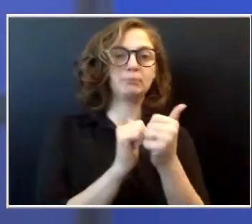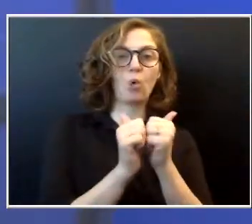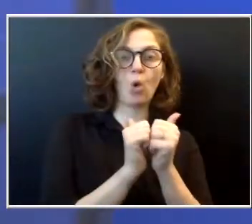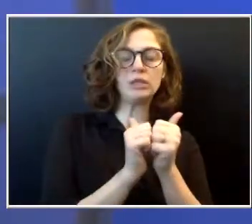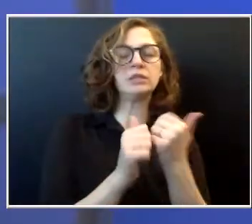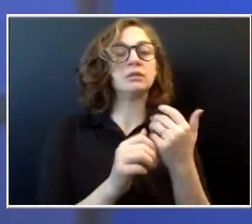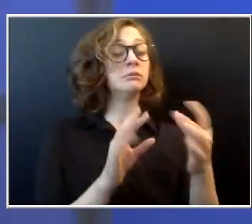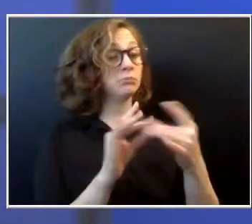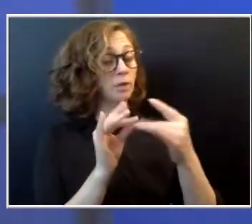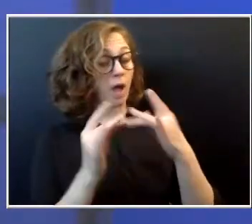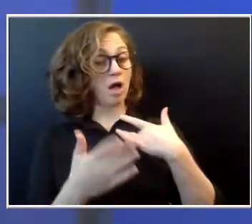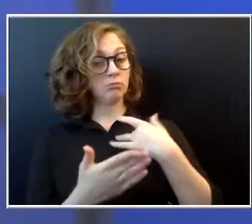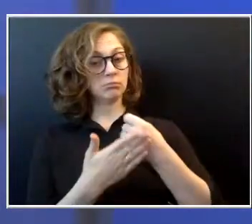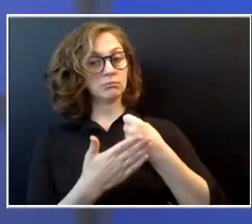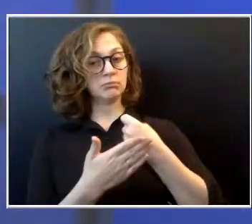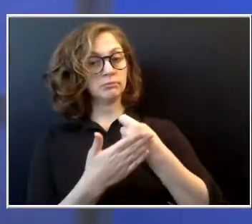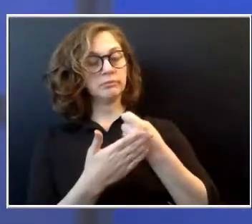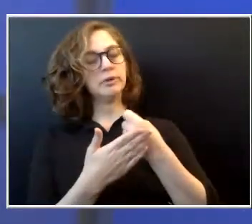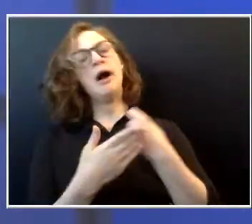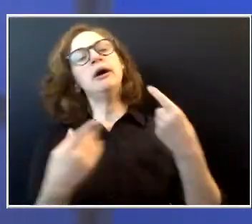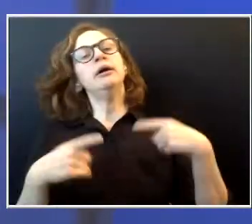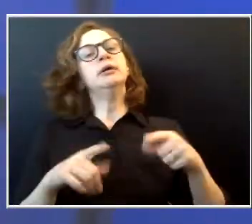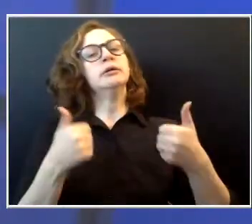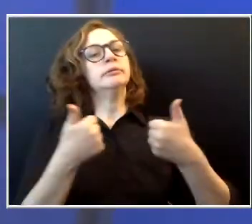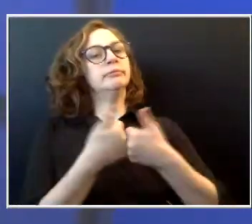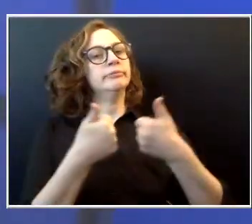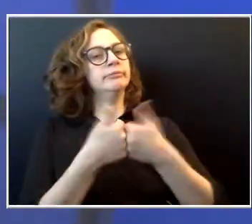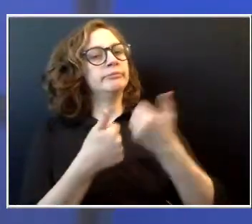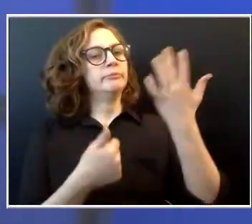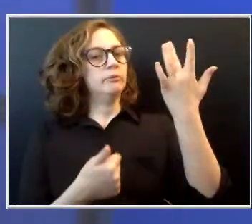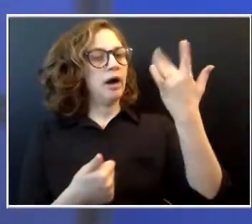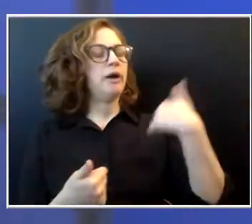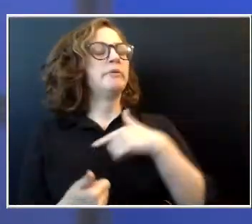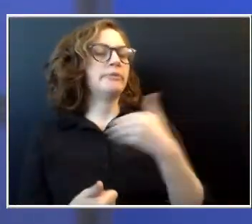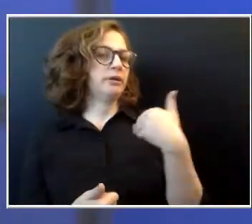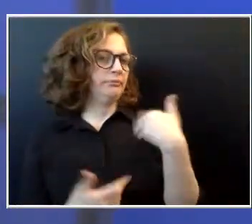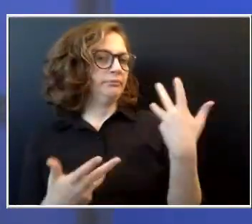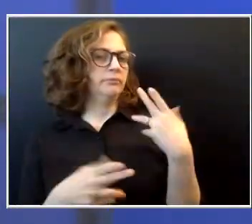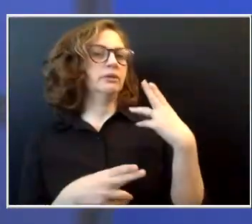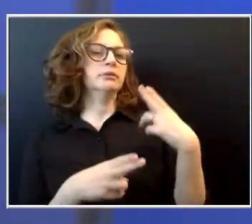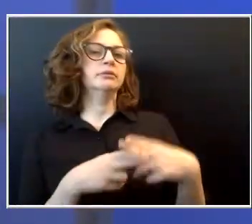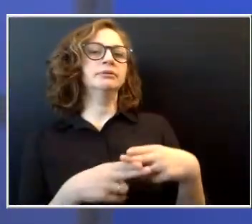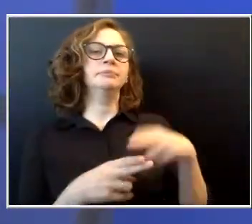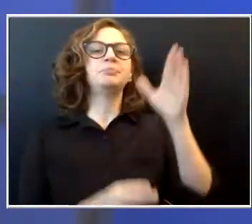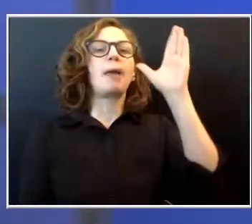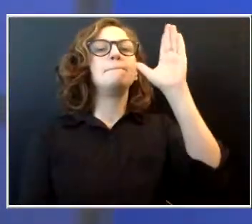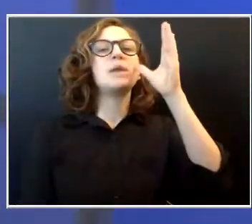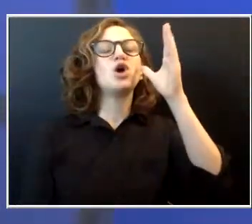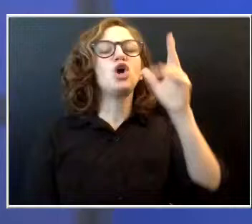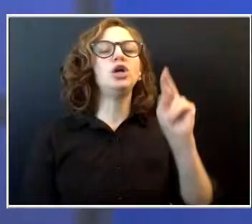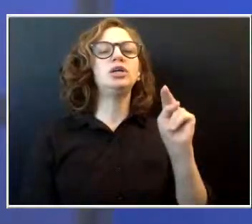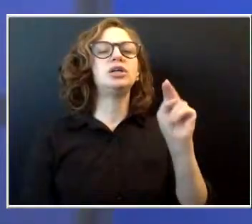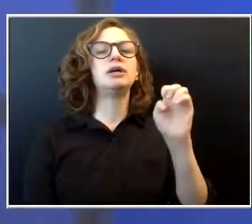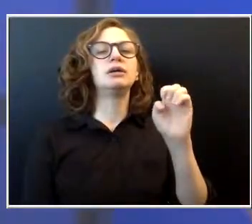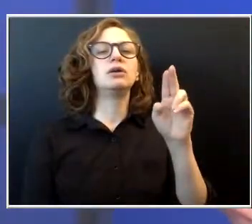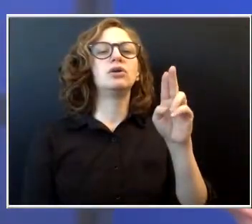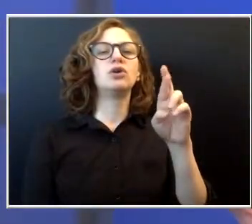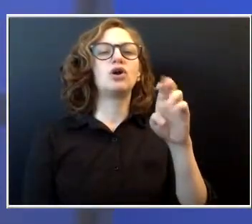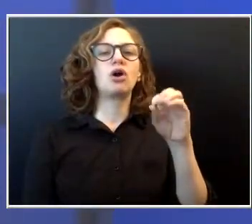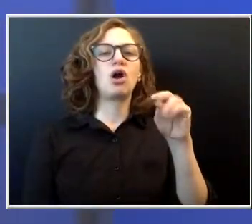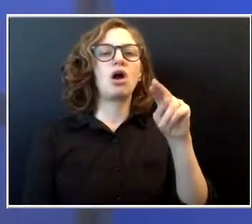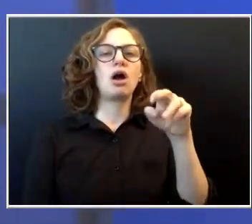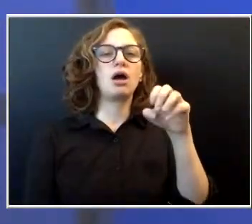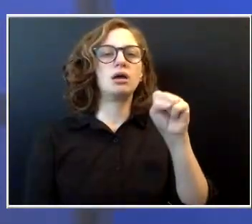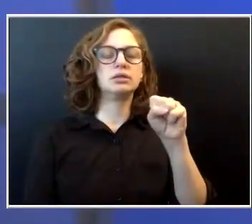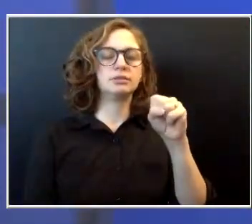game, it's because there's these things in our brain called mirror neurons, and so essentially it's like you're watching the game and your brain almost puts you in the game.